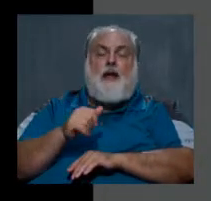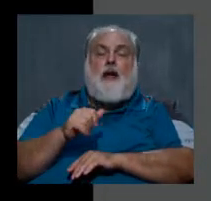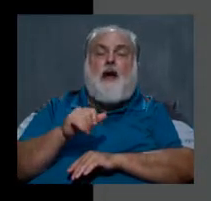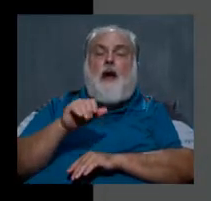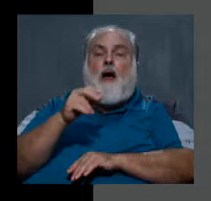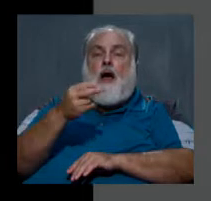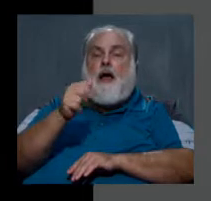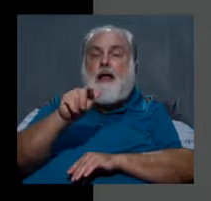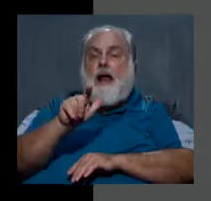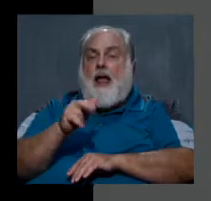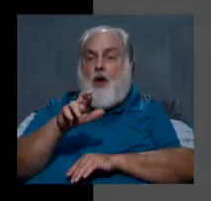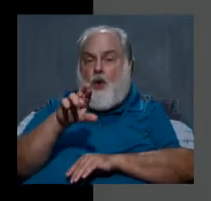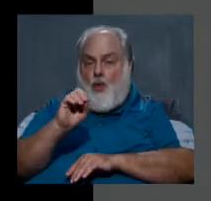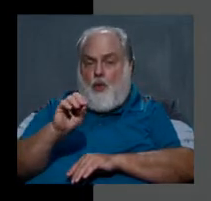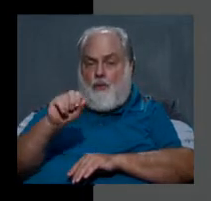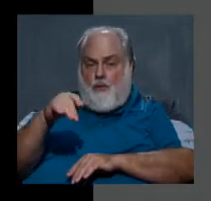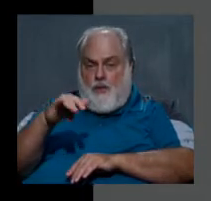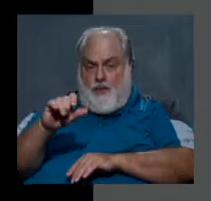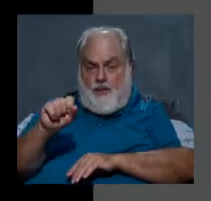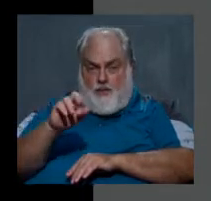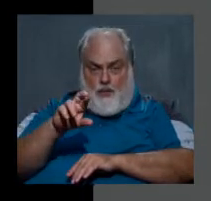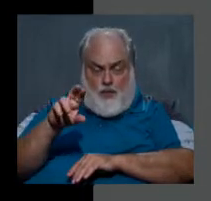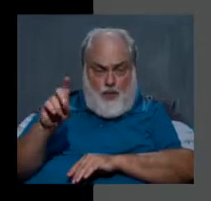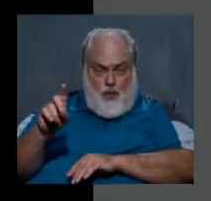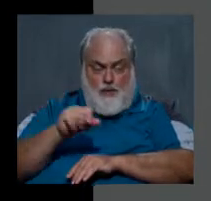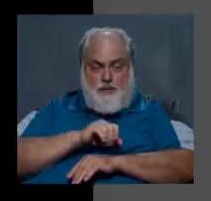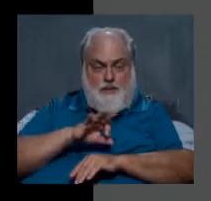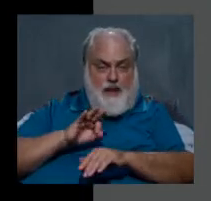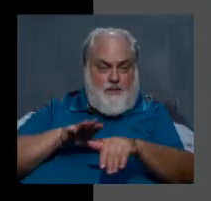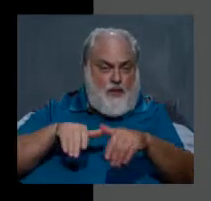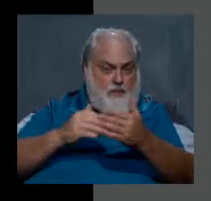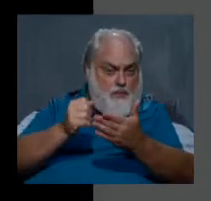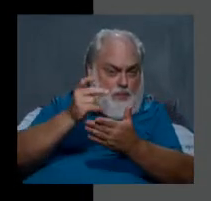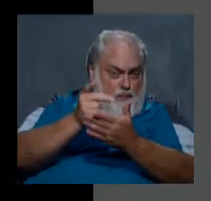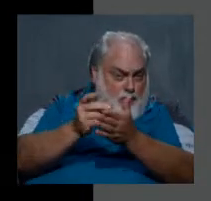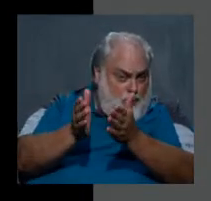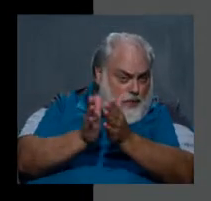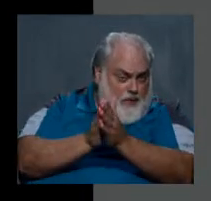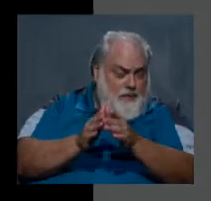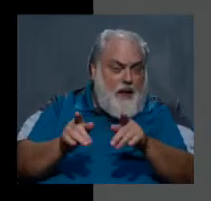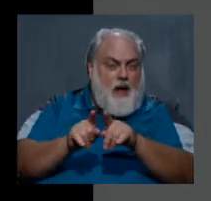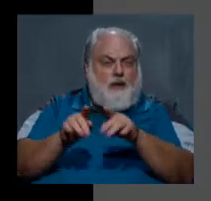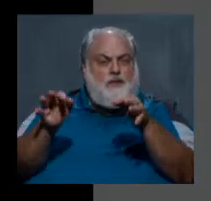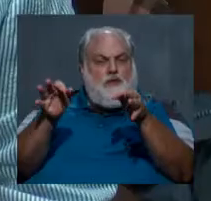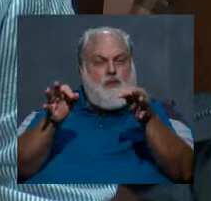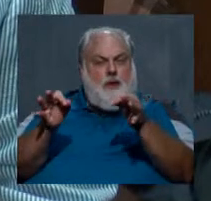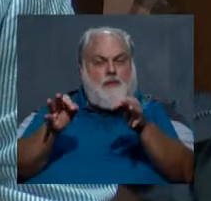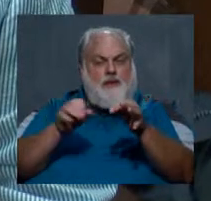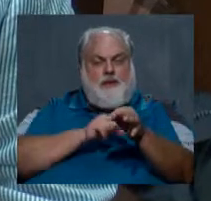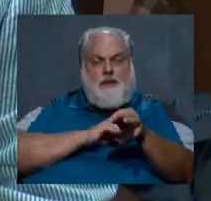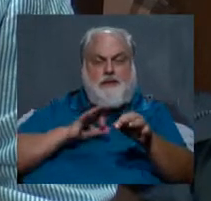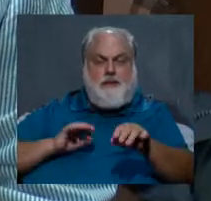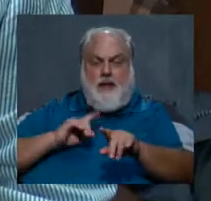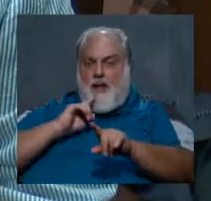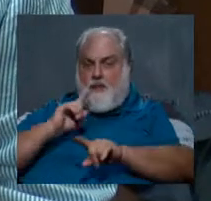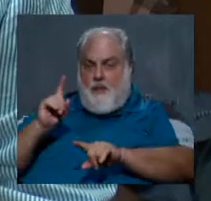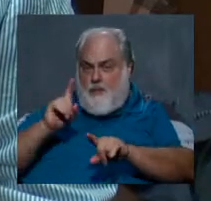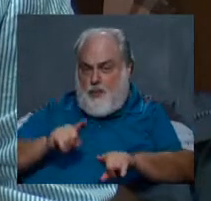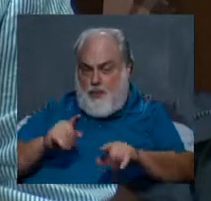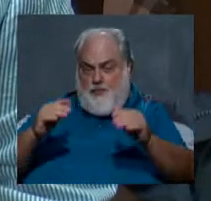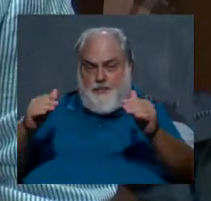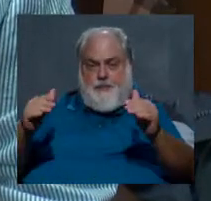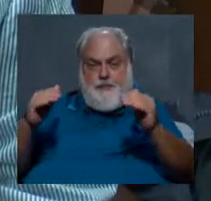Staff recommends approval of the request, subject to compliance with the comments and conditions as outlined in paragraphs D, E, and F of the agenda staff